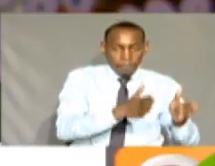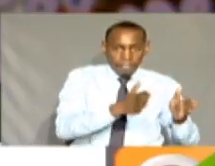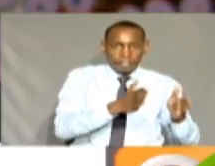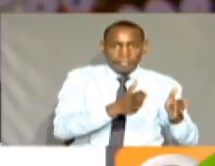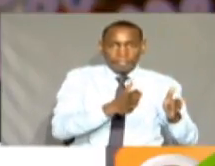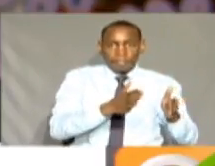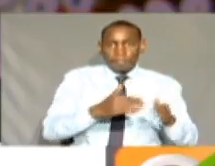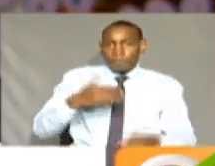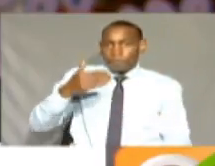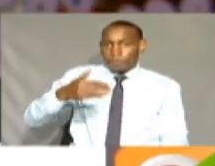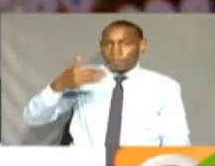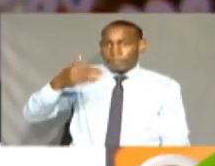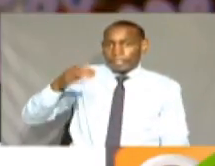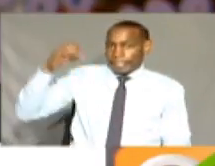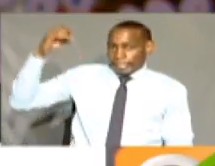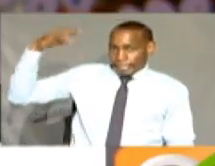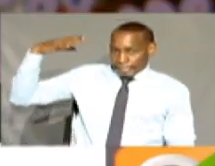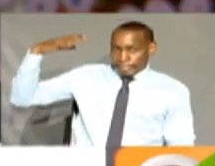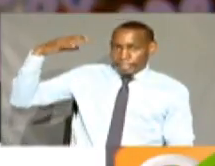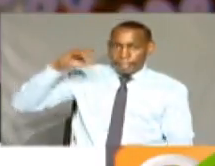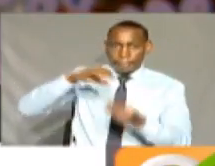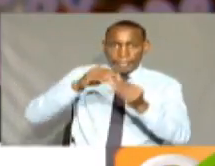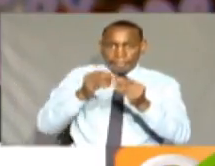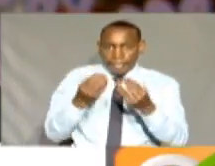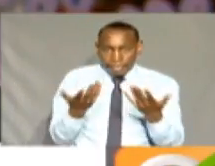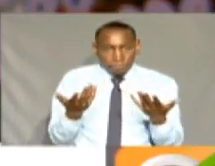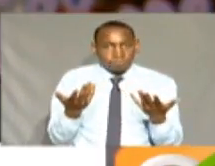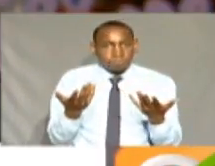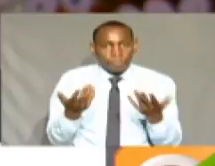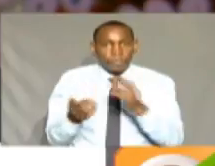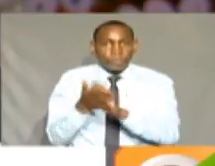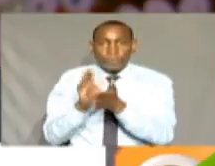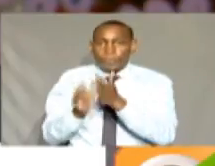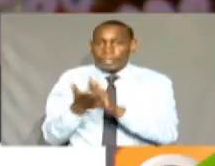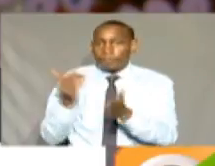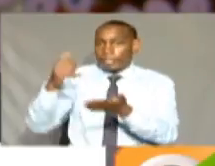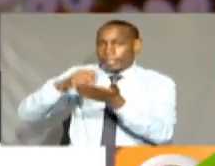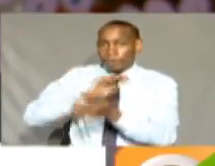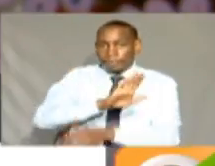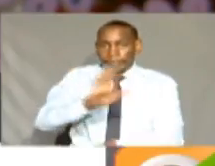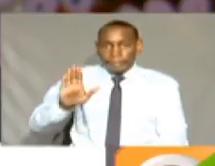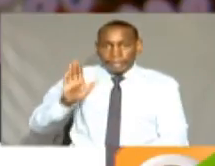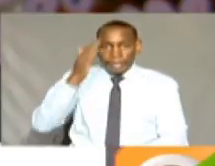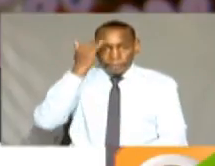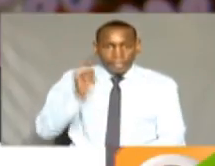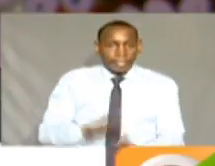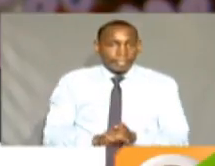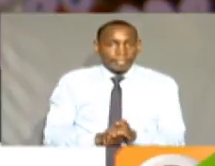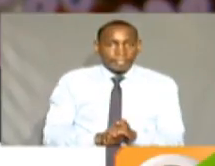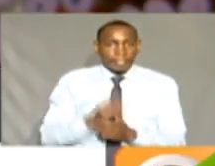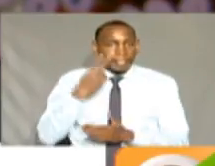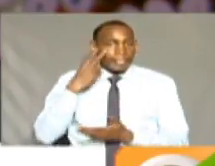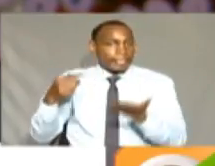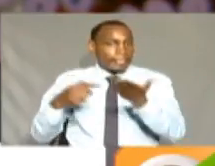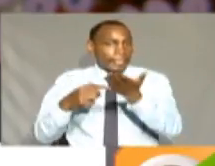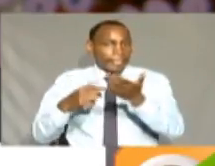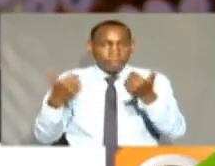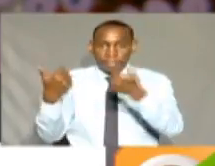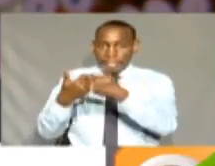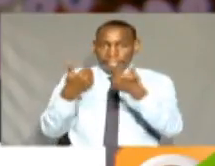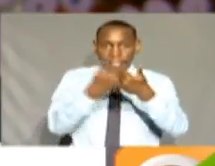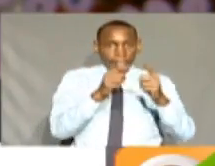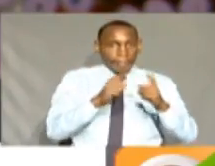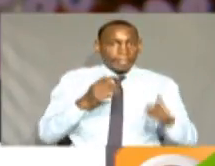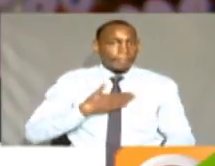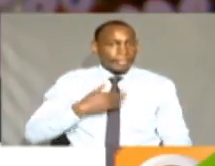often, energy policies are made sort of without regard to that because it's seen as a technical challenge. But I